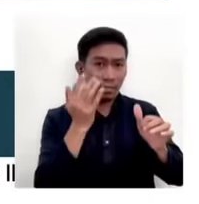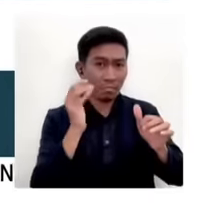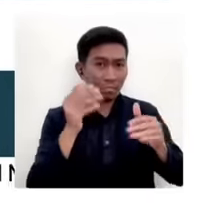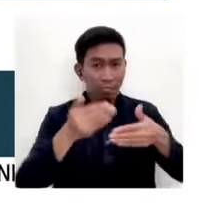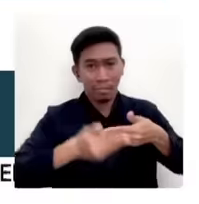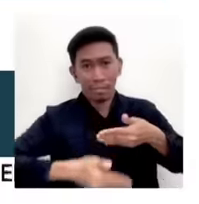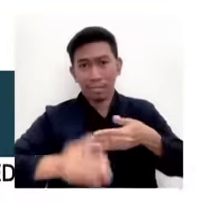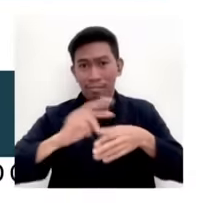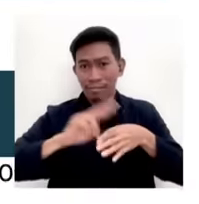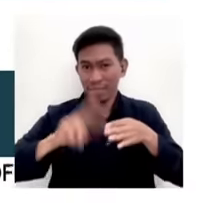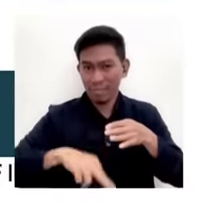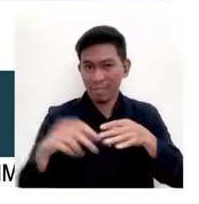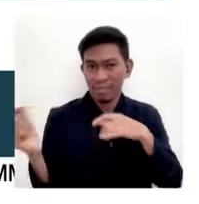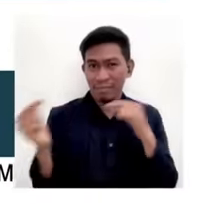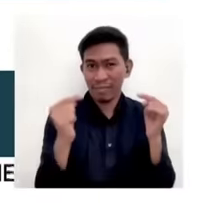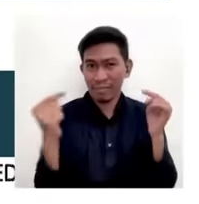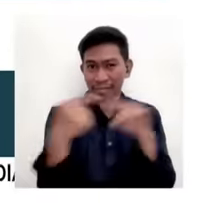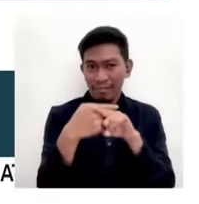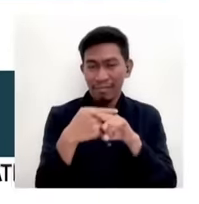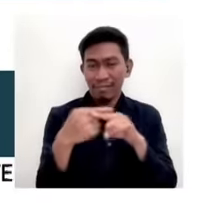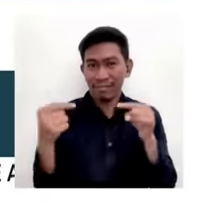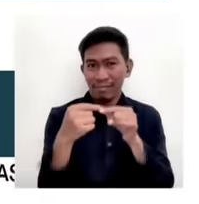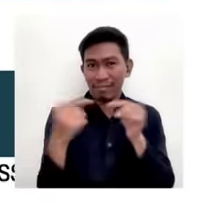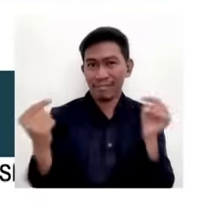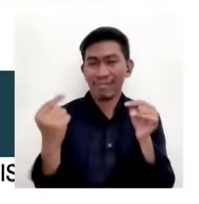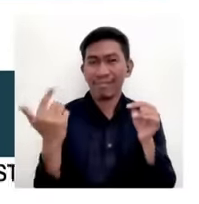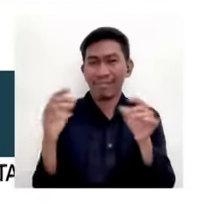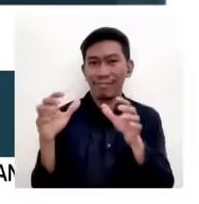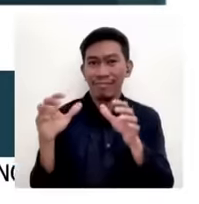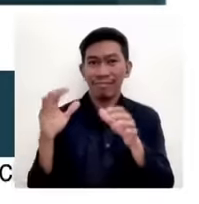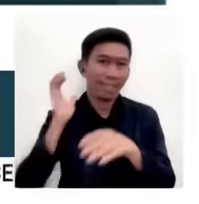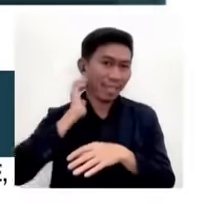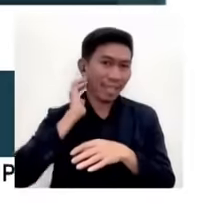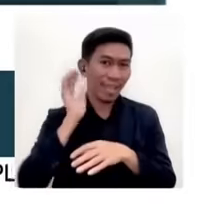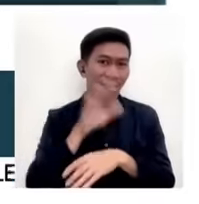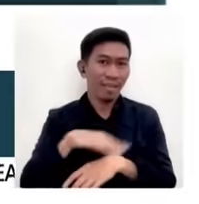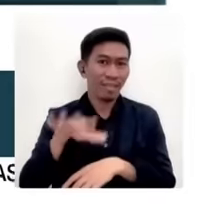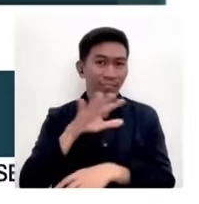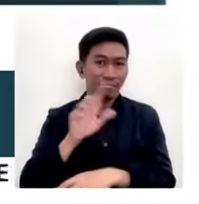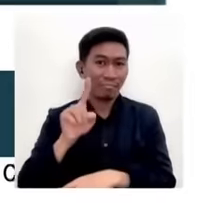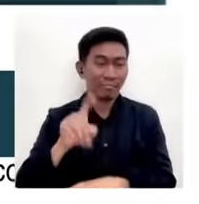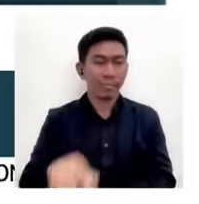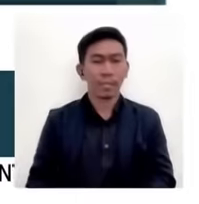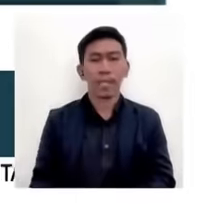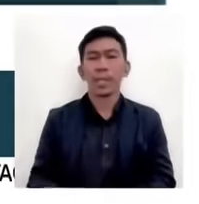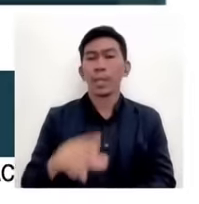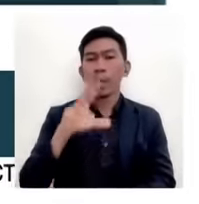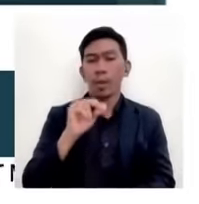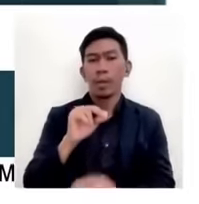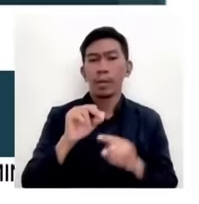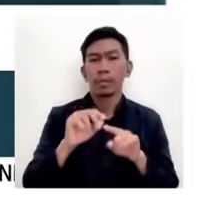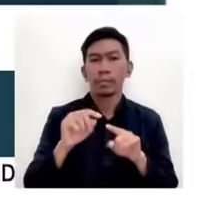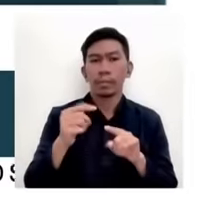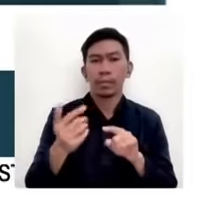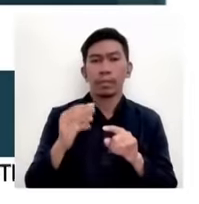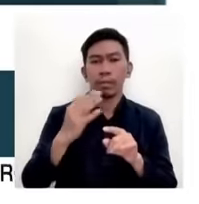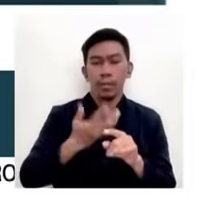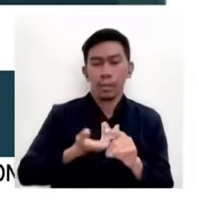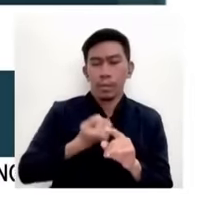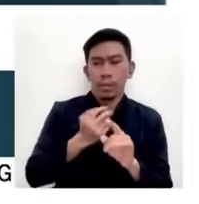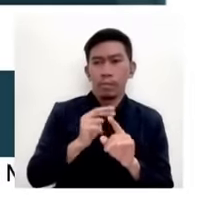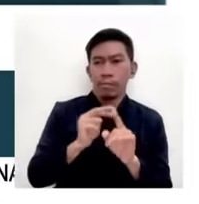that? I don't think so, because sa amin naman ho, is naiintindihan din ho namin saan ang gagaling